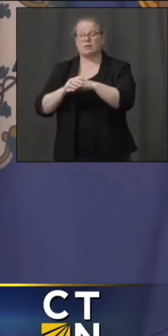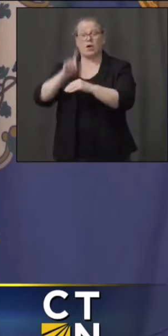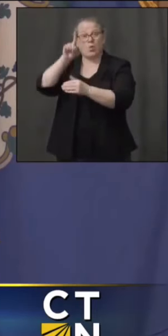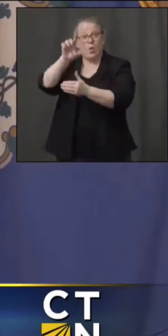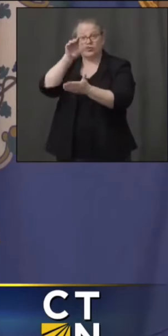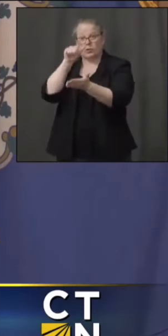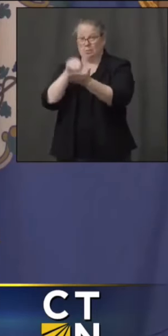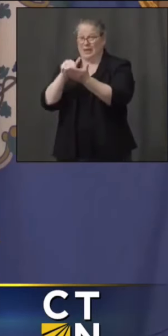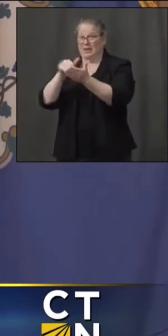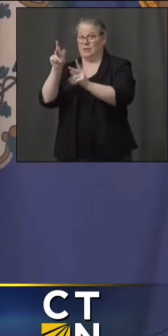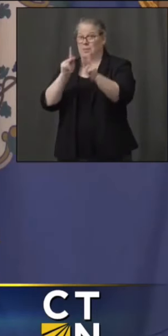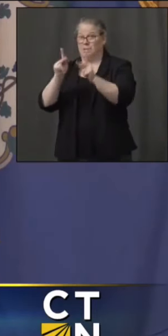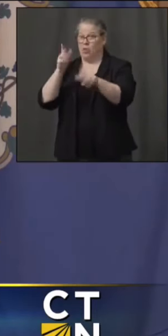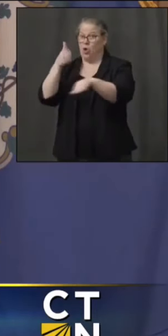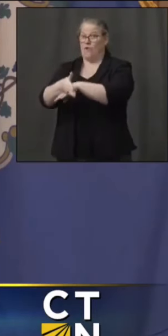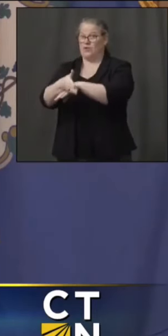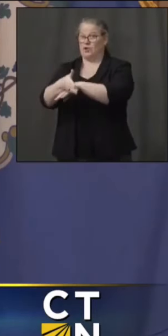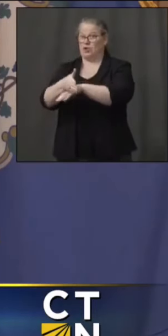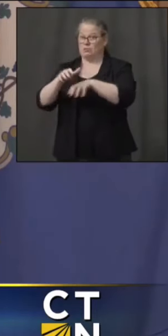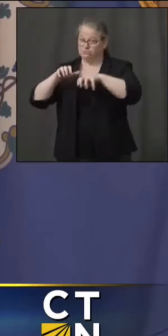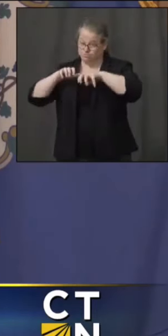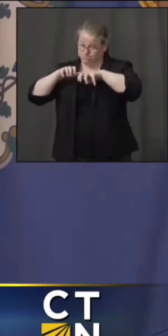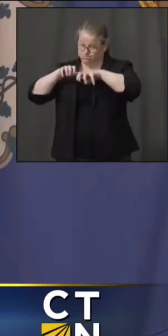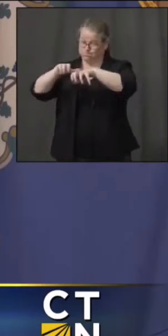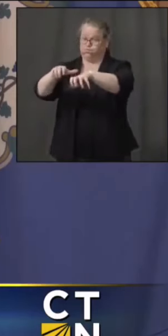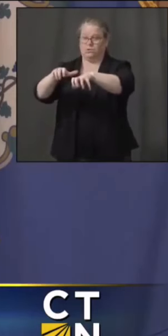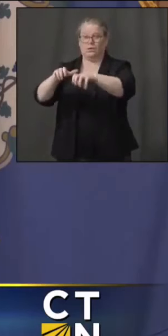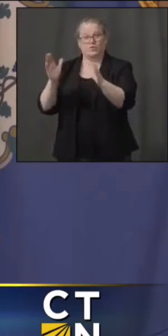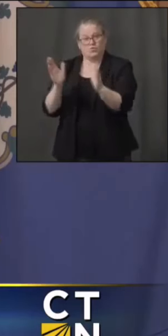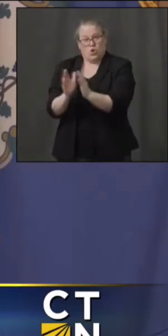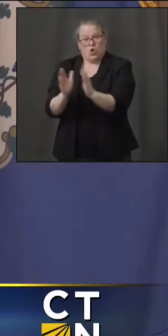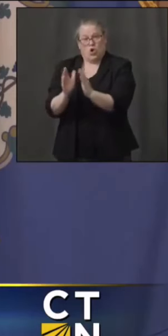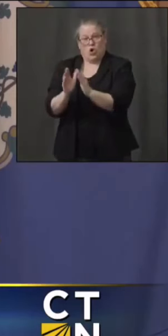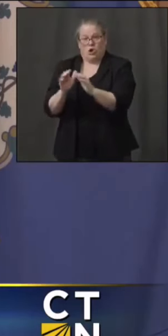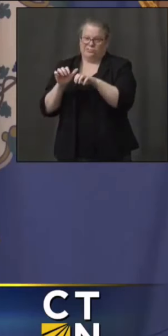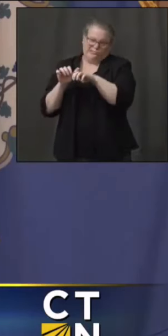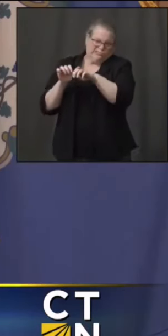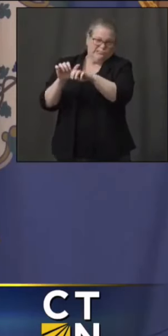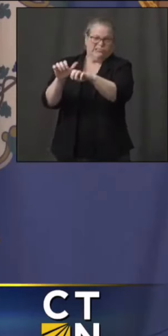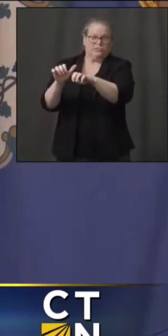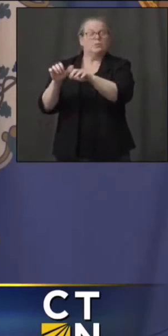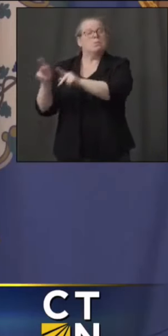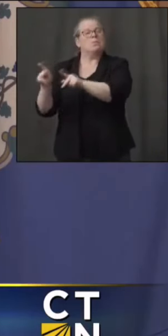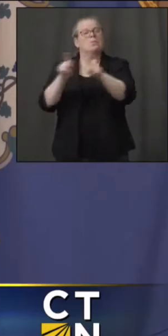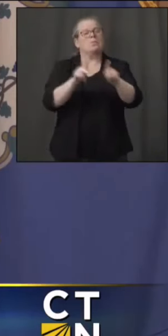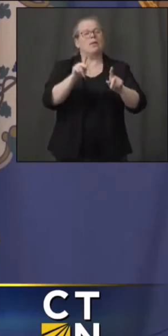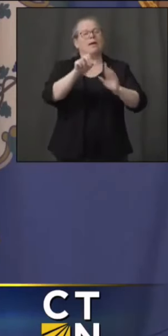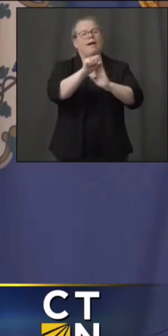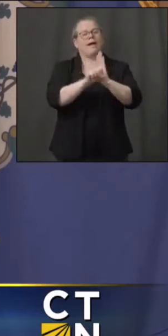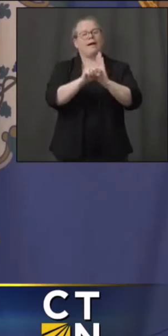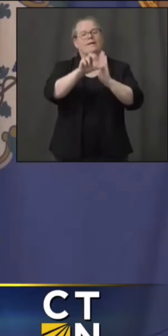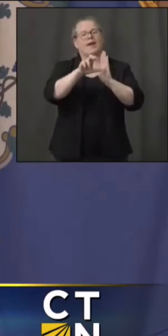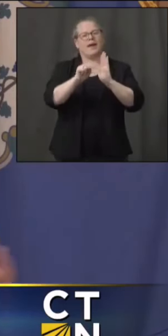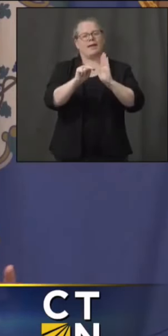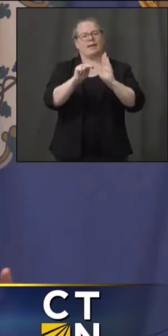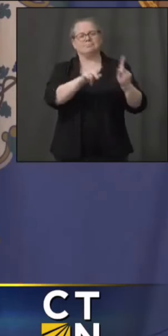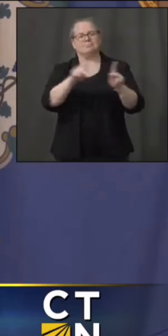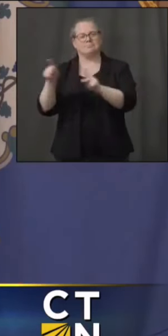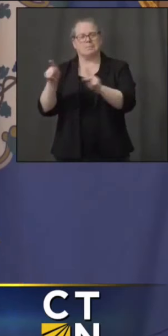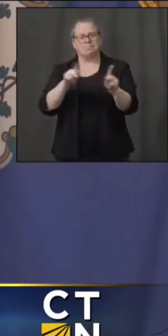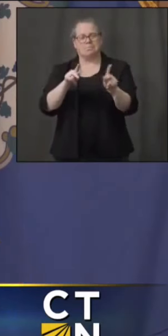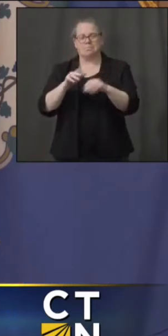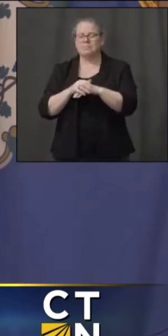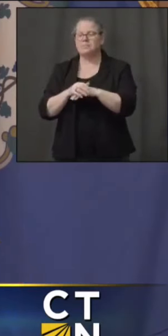small province, so it's fairly dense, as is the state of Connecticut. He went on to say that it's a source of great pride,